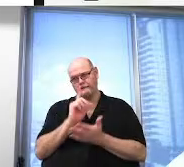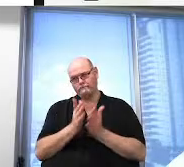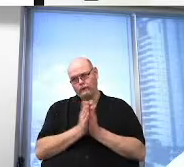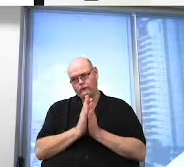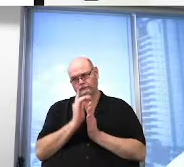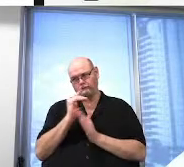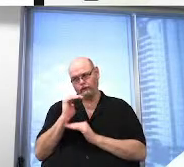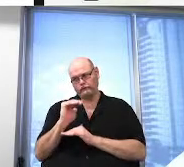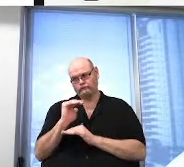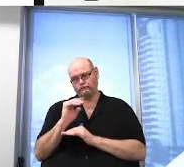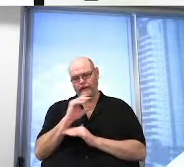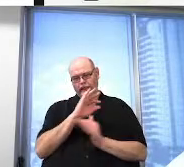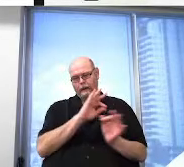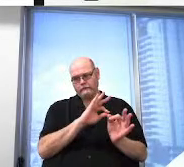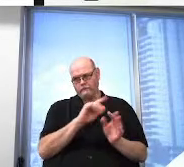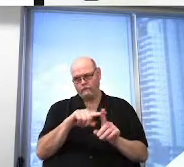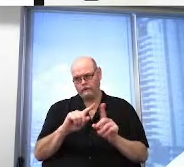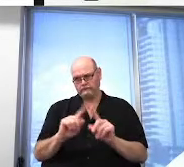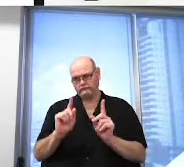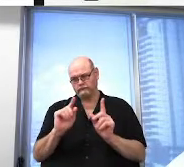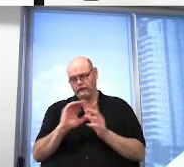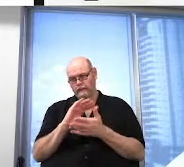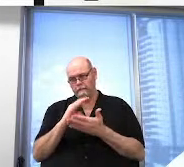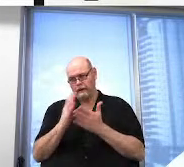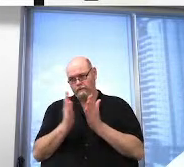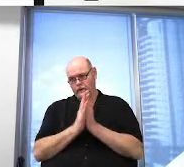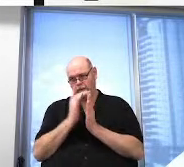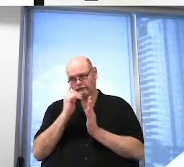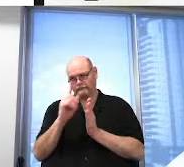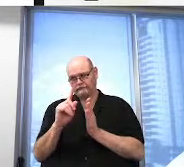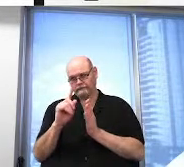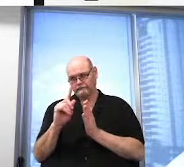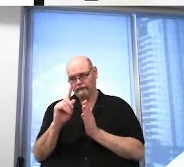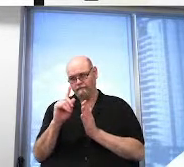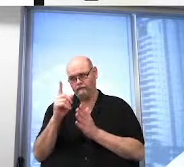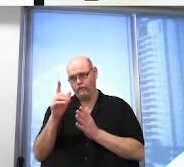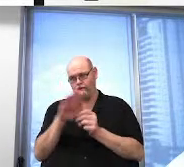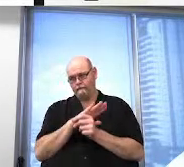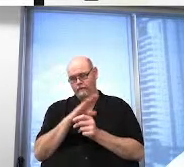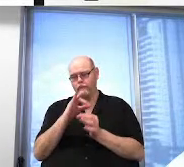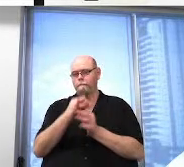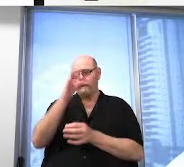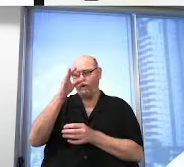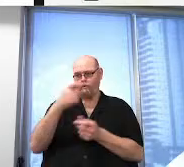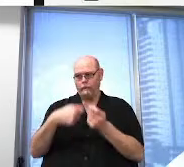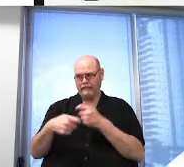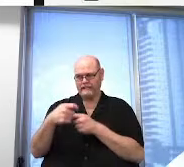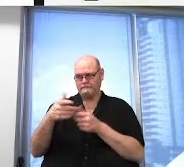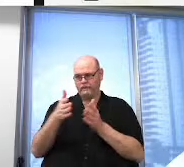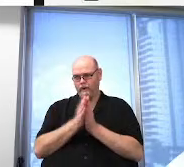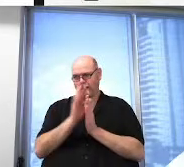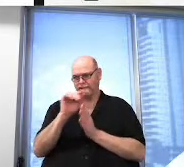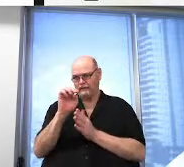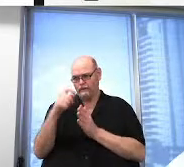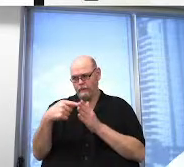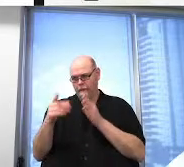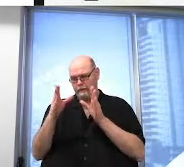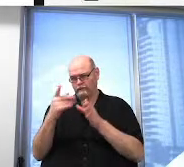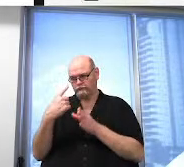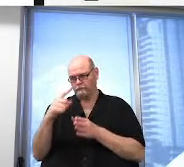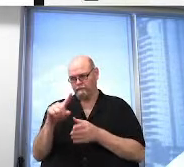is Luma requesting on the constrained budget and the optimal budget for the pole replacement that they're asking the ratepayers to.